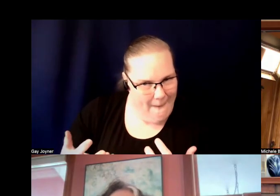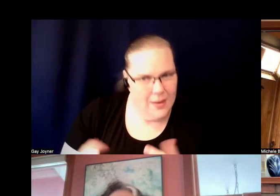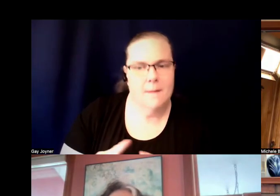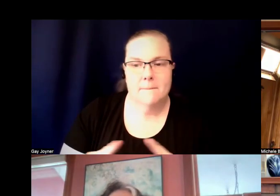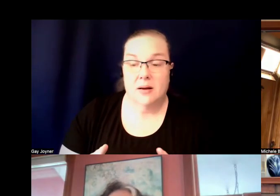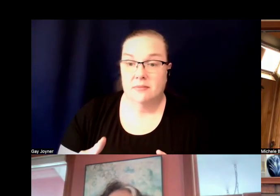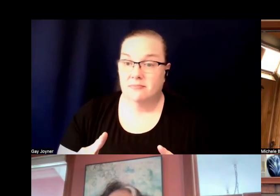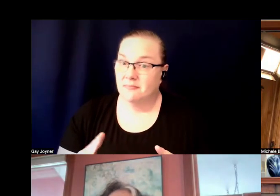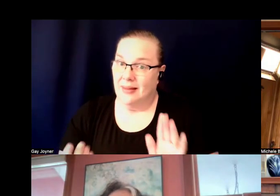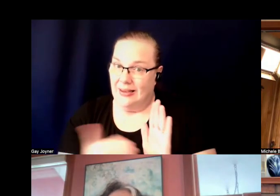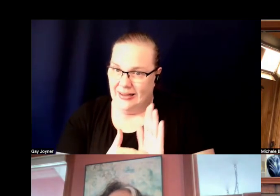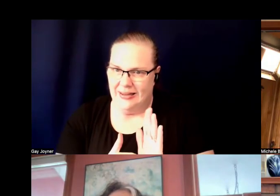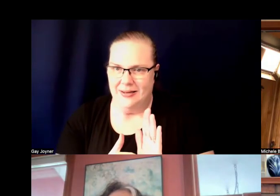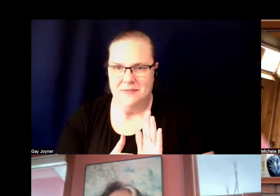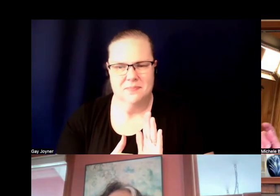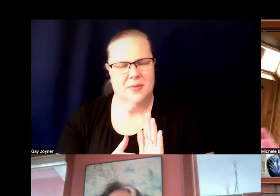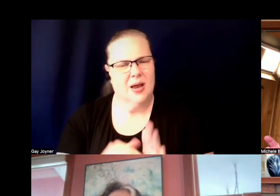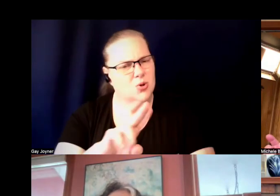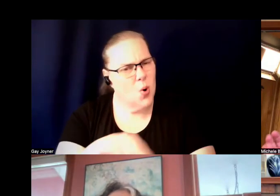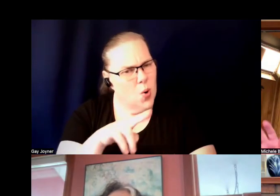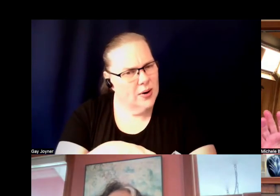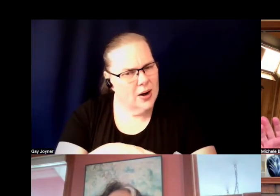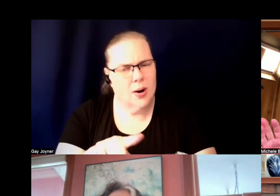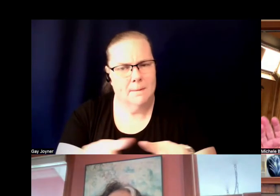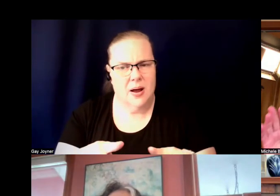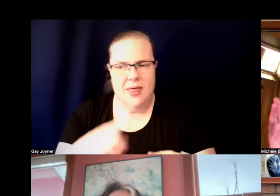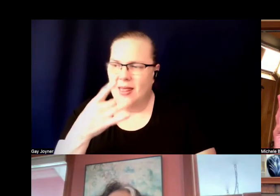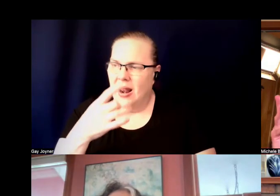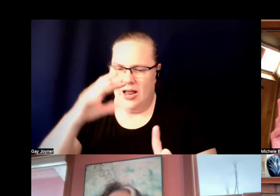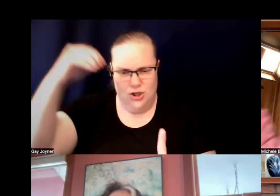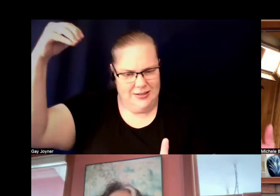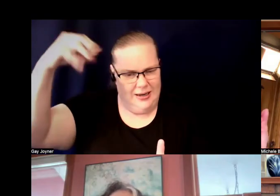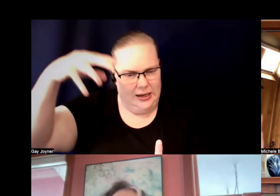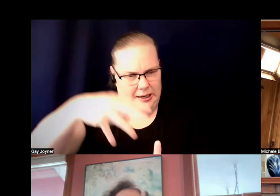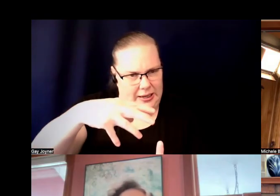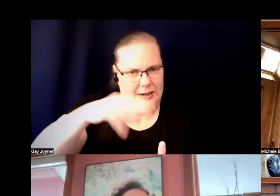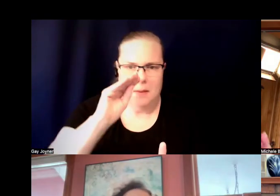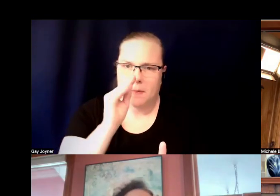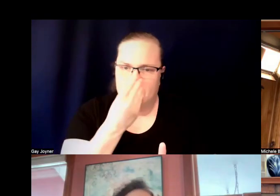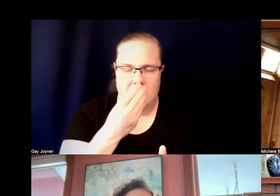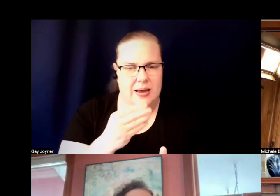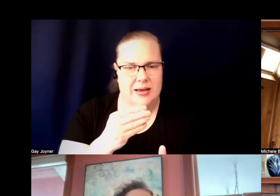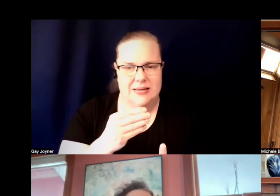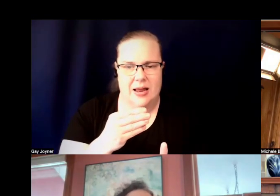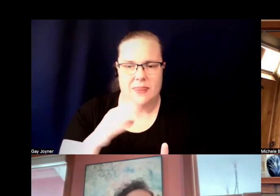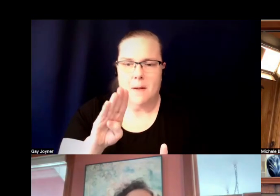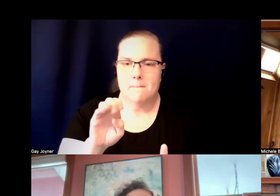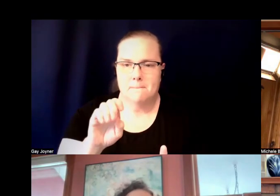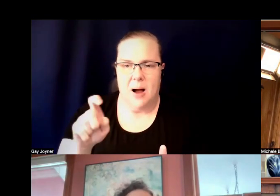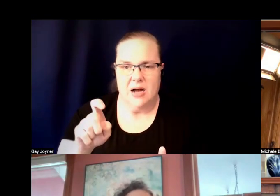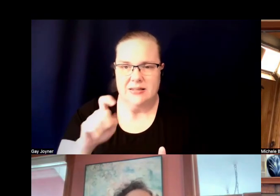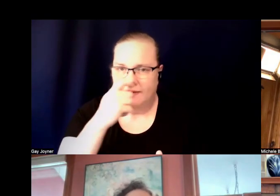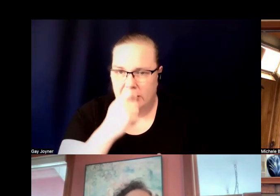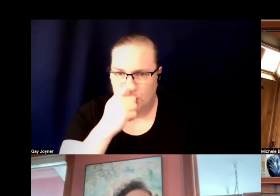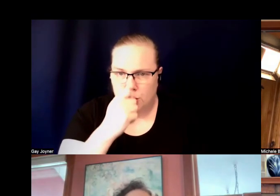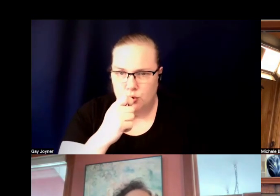again, totally ordinary, but the light just hit the edges of this box of tissues. I mean, I